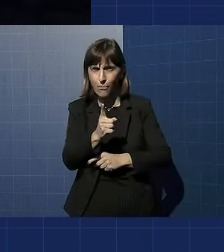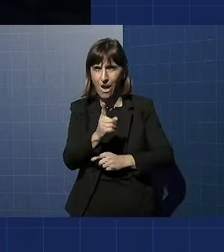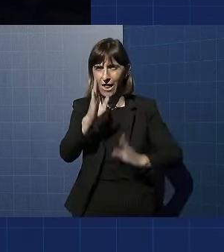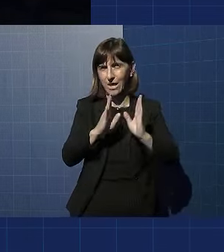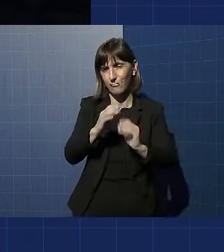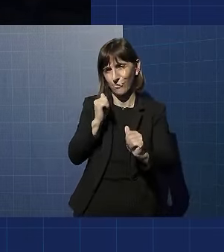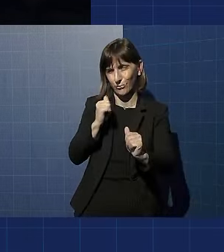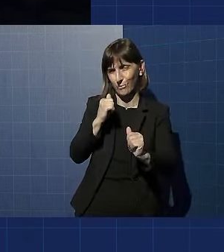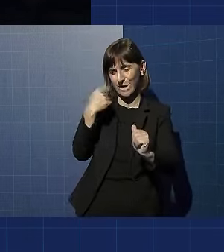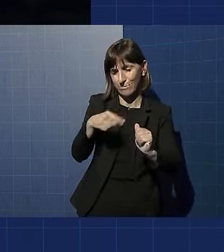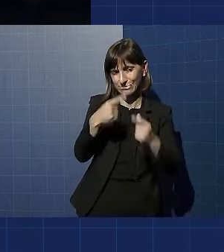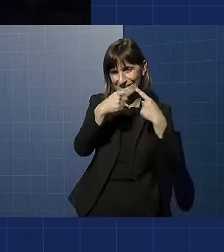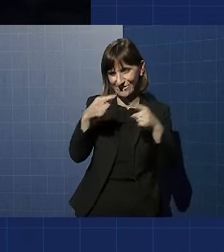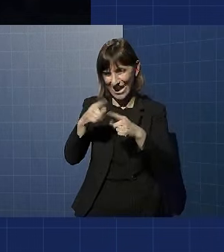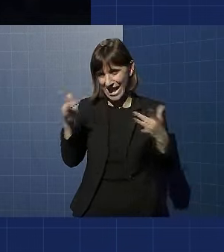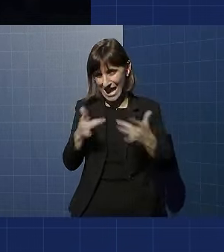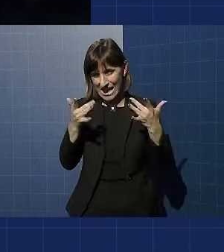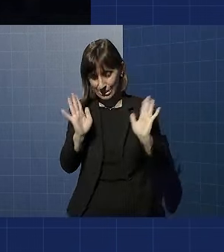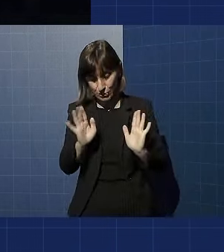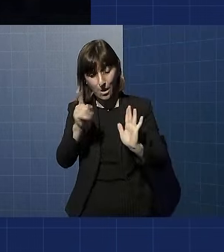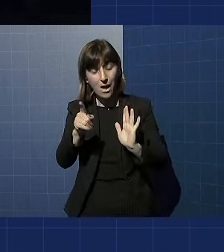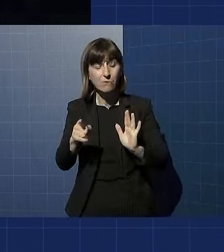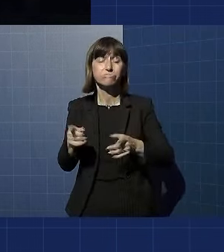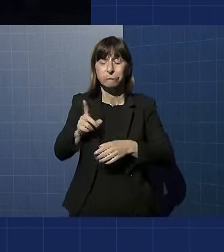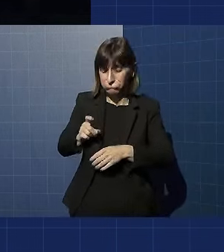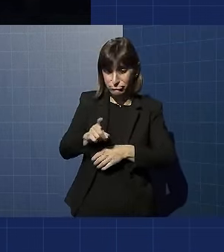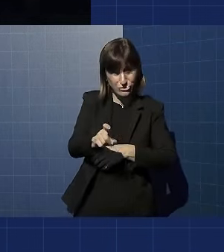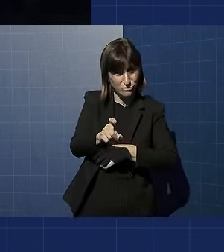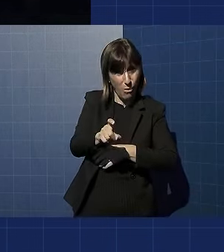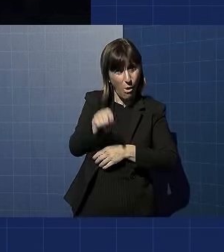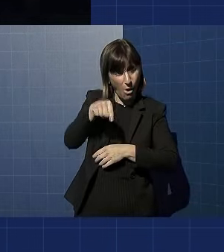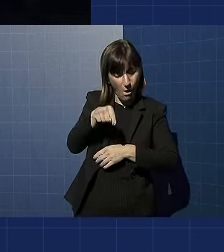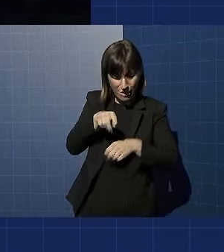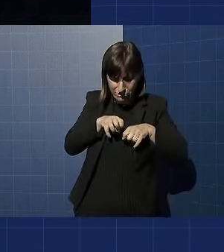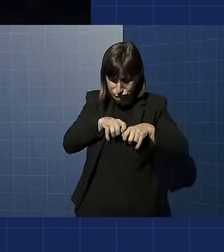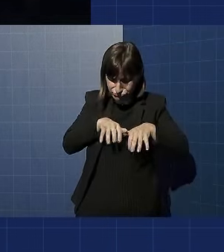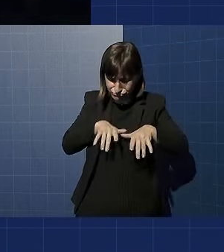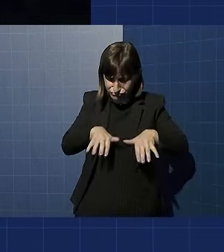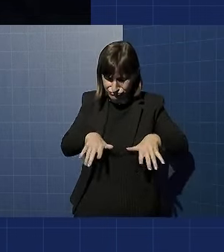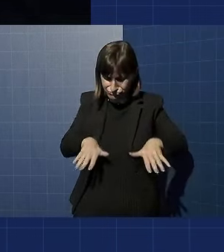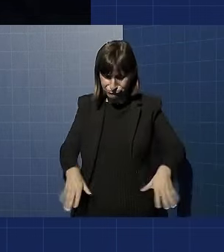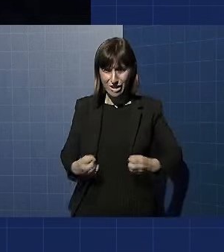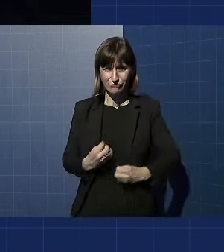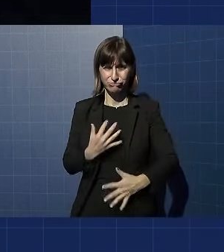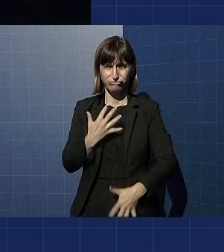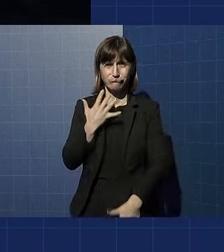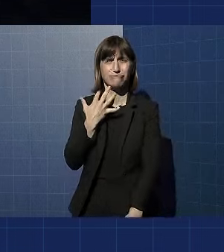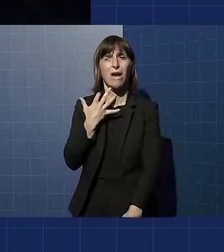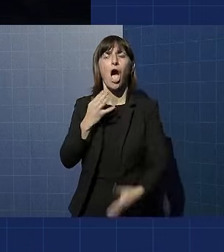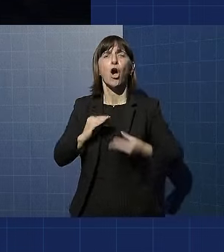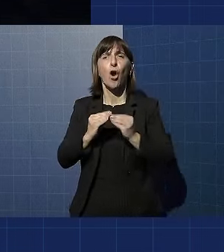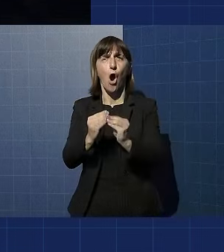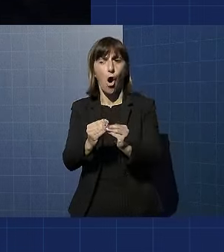happens. Now, on Earth, in labs, this is very difficult to replicate. Whereas if you go into